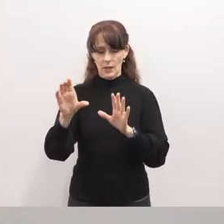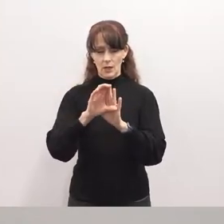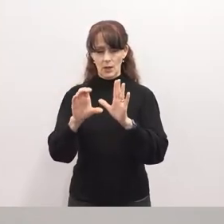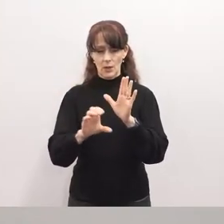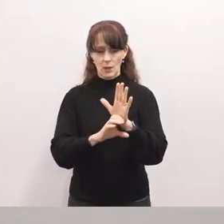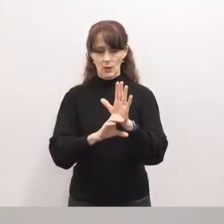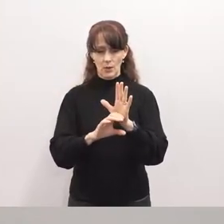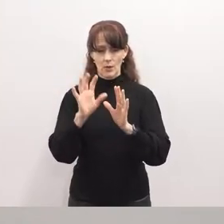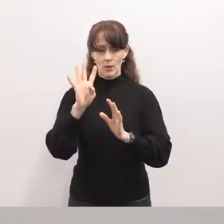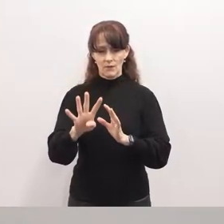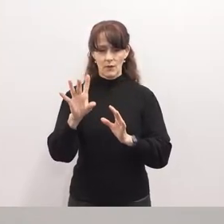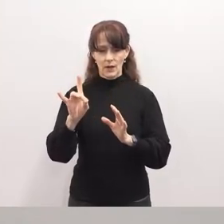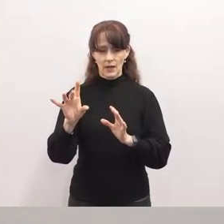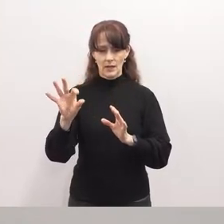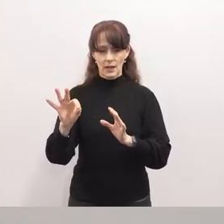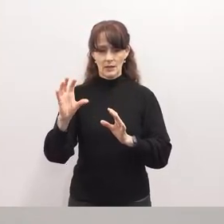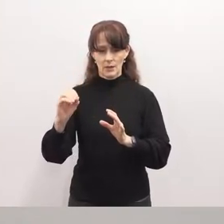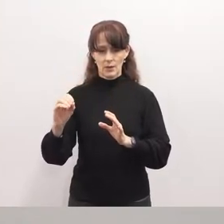Section